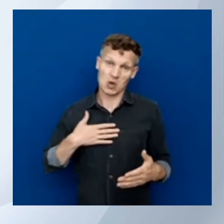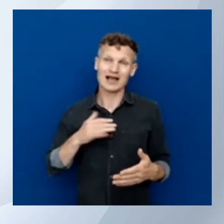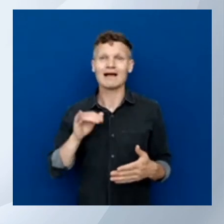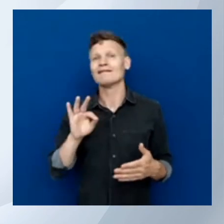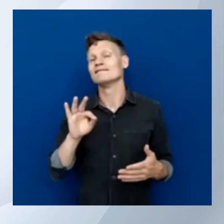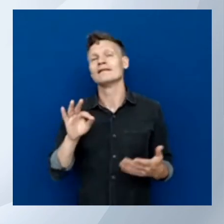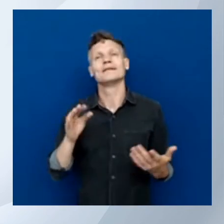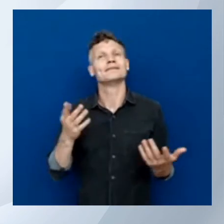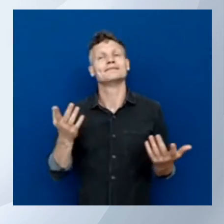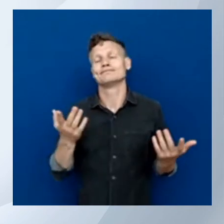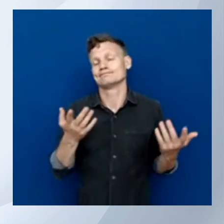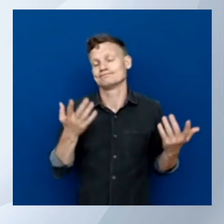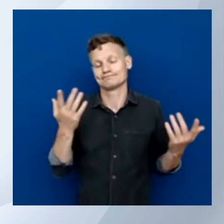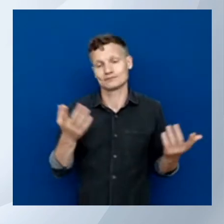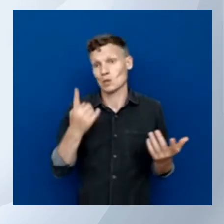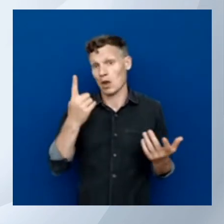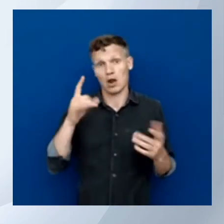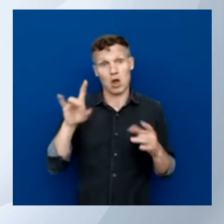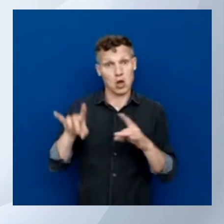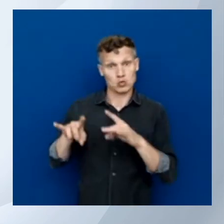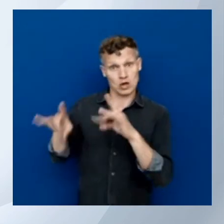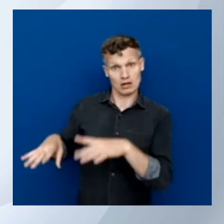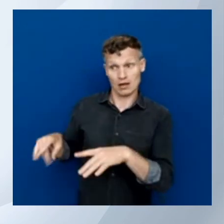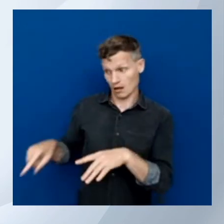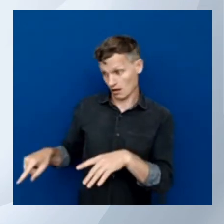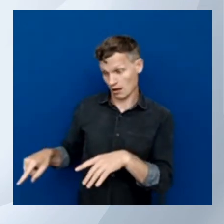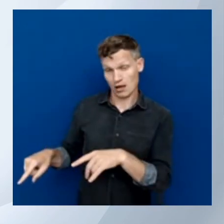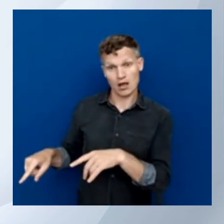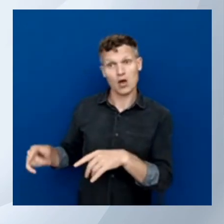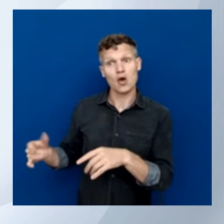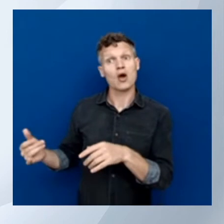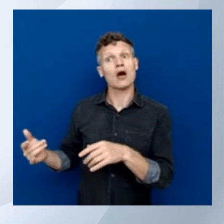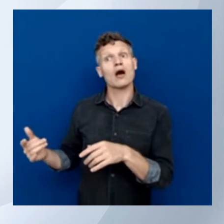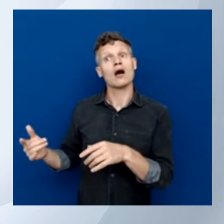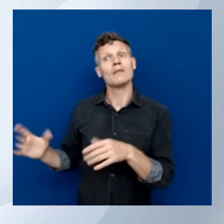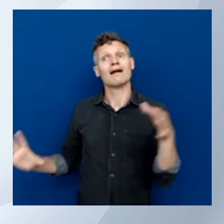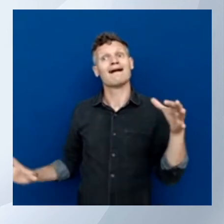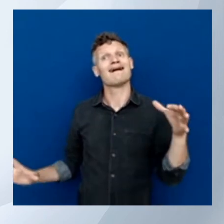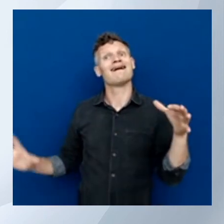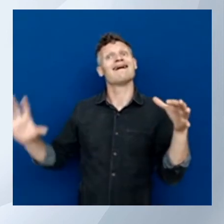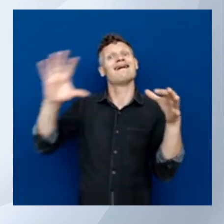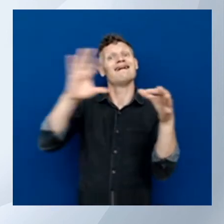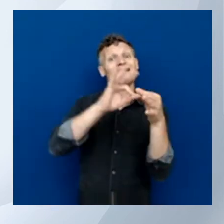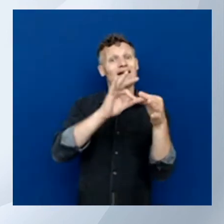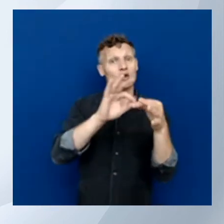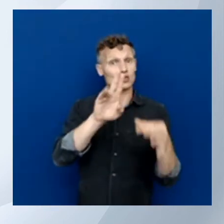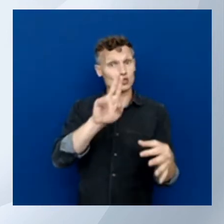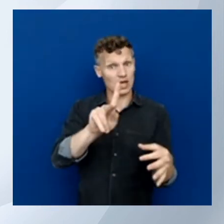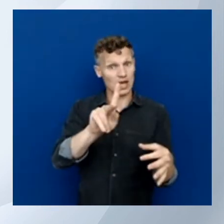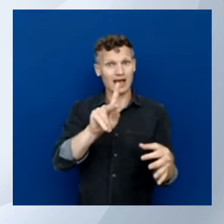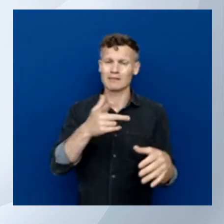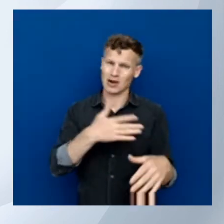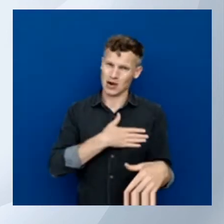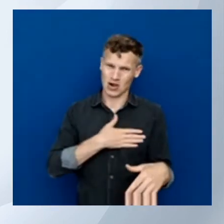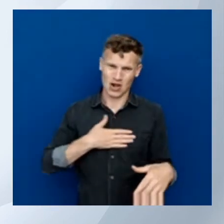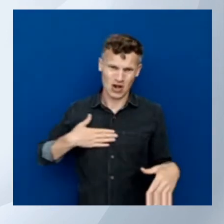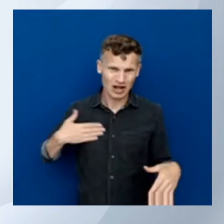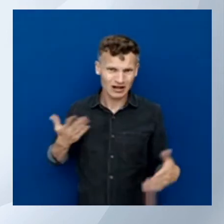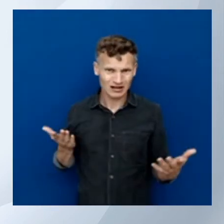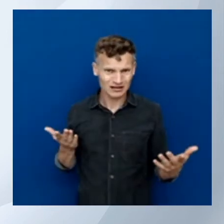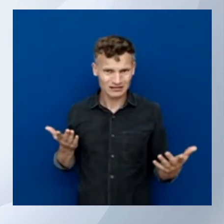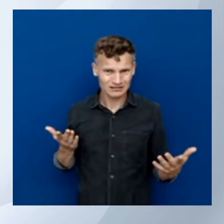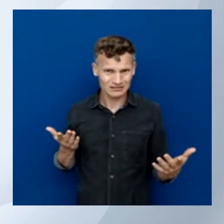from Australia to a database living in the UK, it's going to take far longer than a database that lives directly in